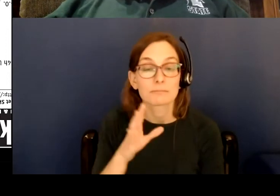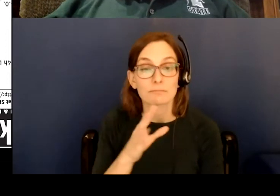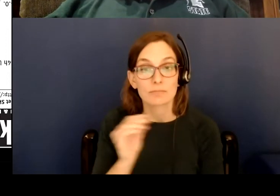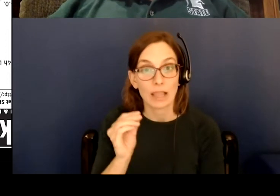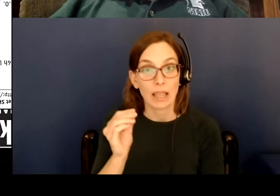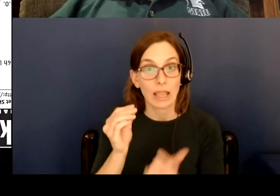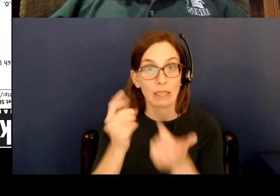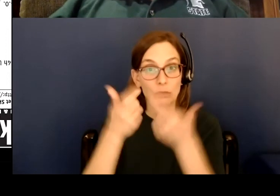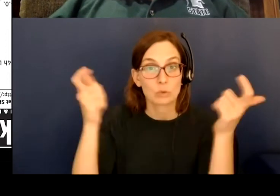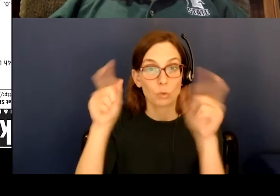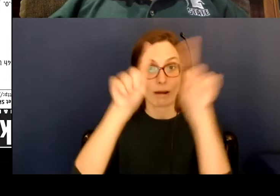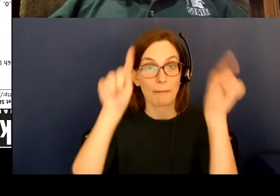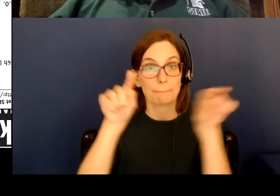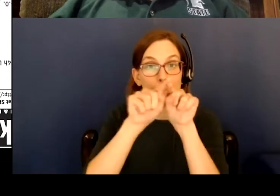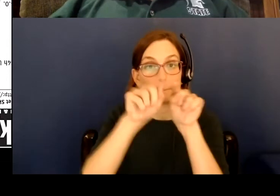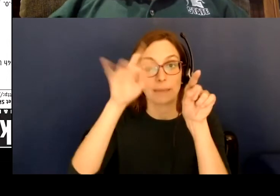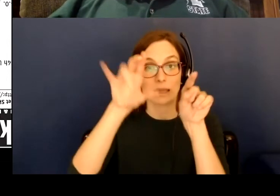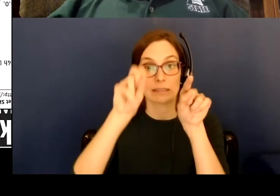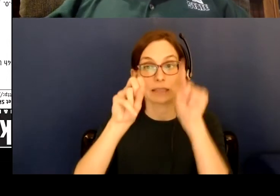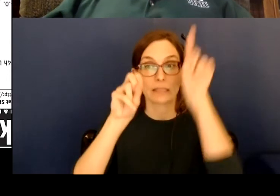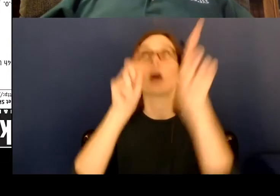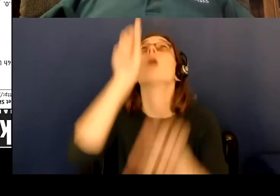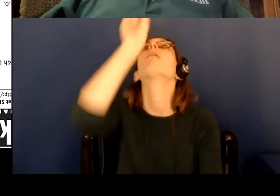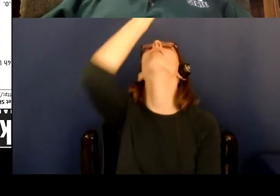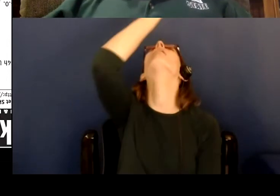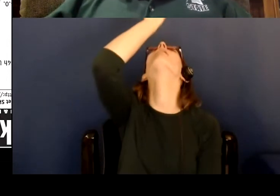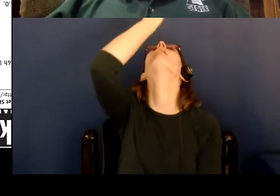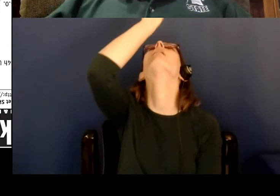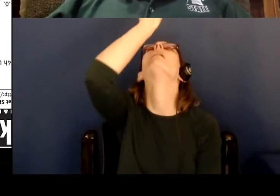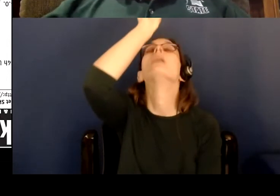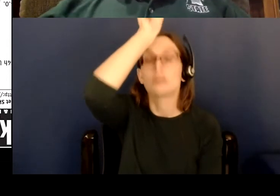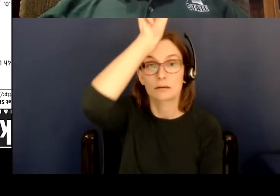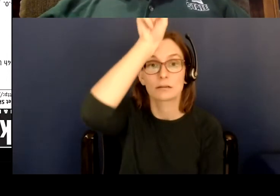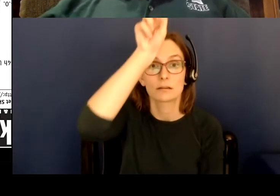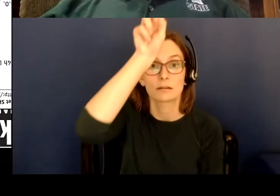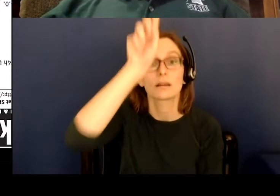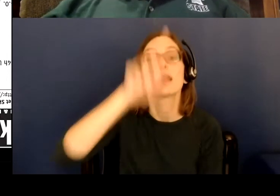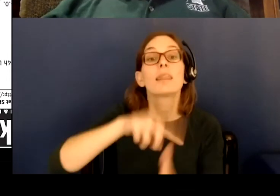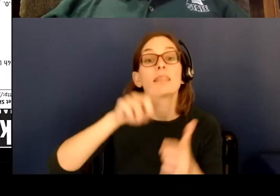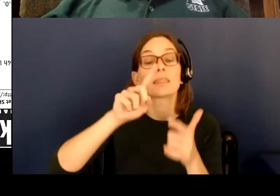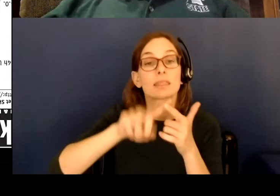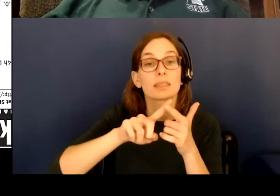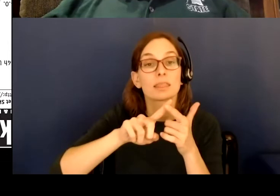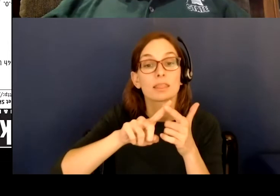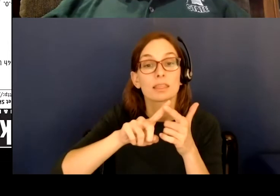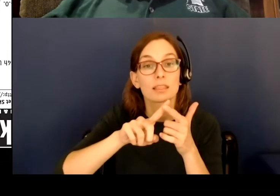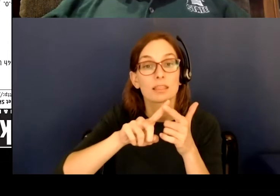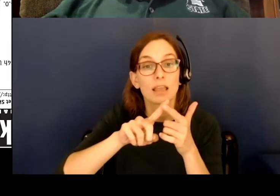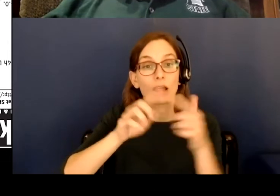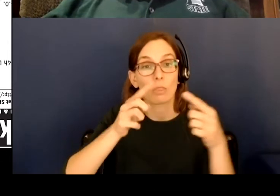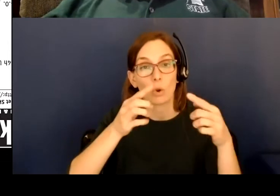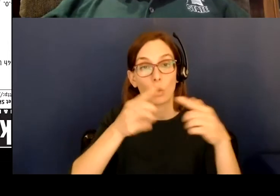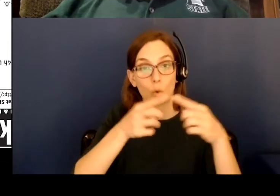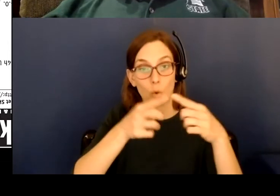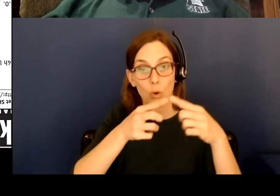Pegasus up there? Way up here, it'll be over your head. You'll have to crane your neck back to see it. But take that corner star nearest to